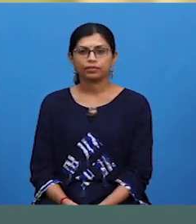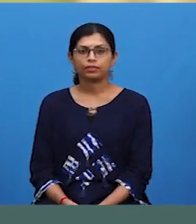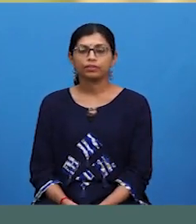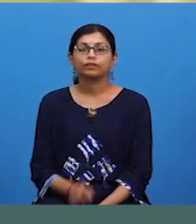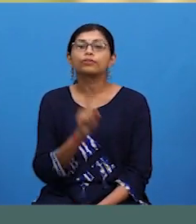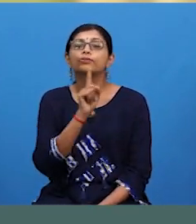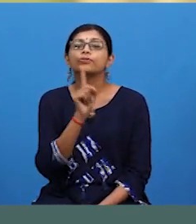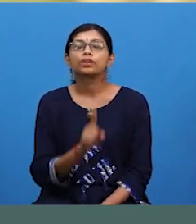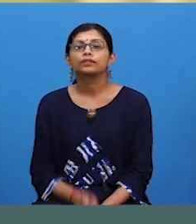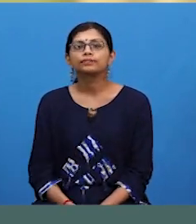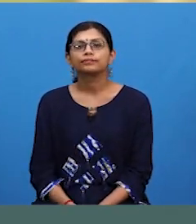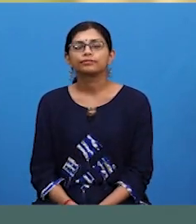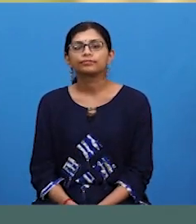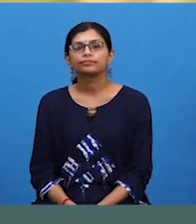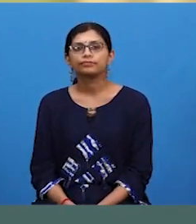what number is it?